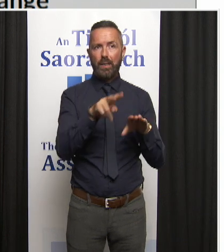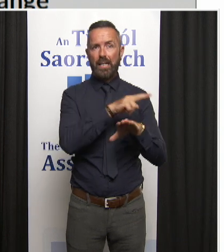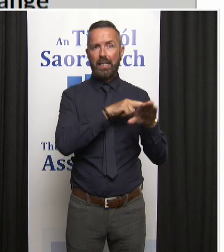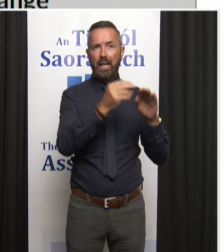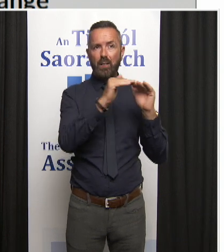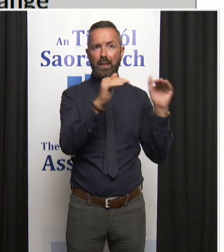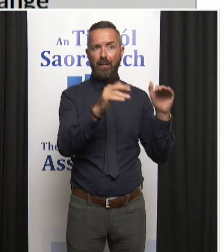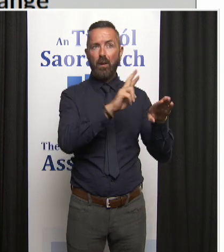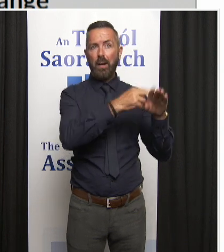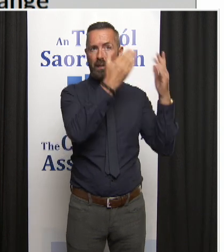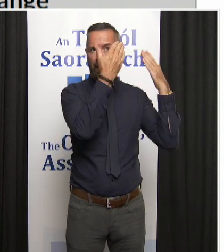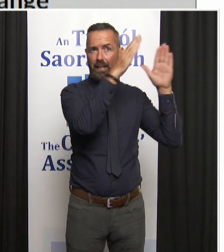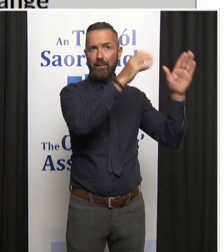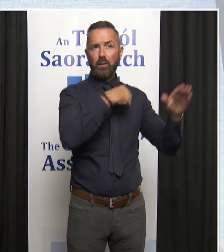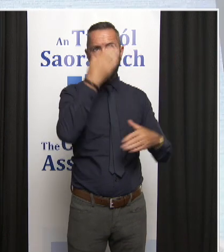to leave it to Irish Water.